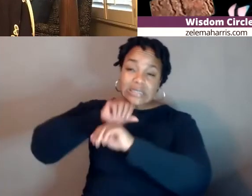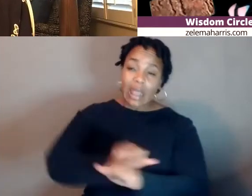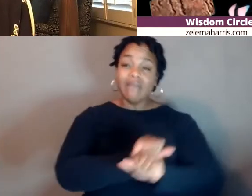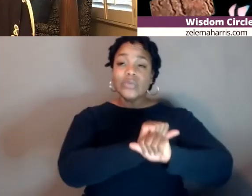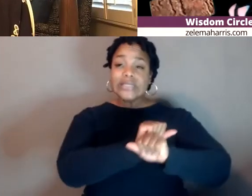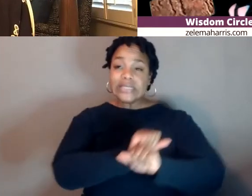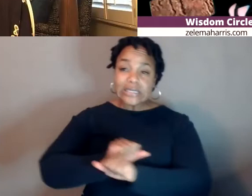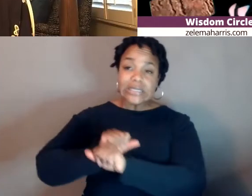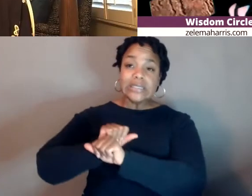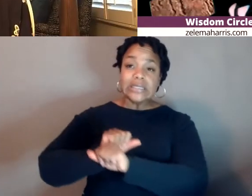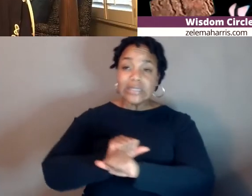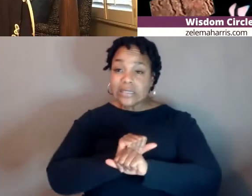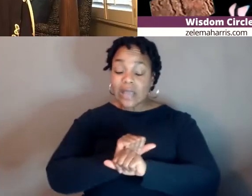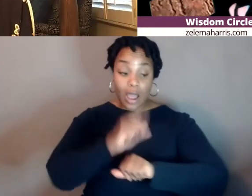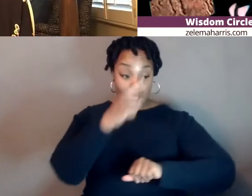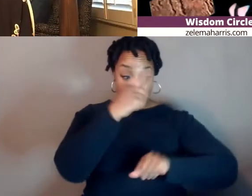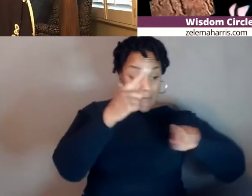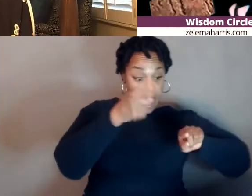you talk about